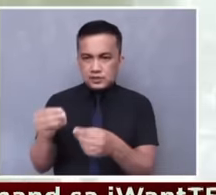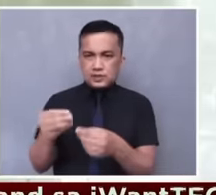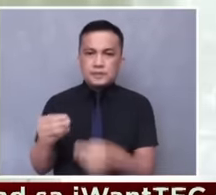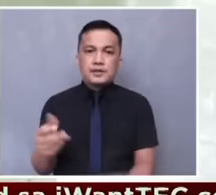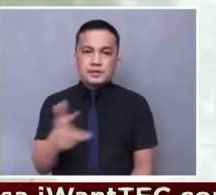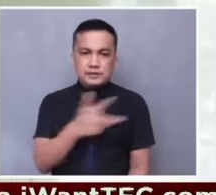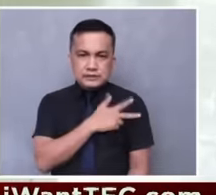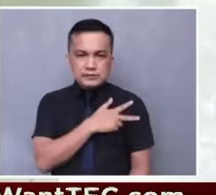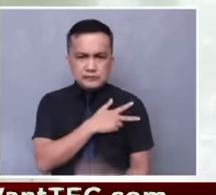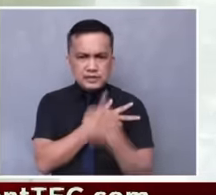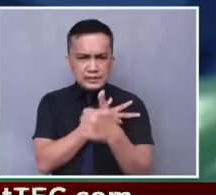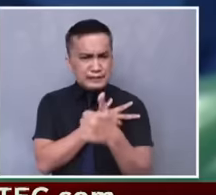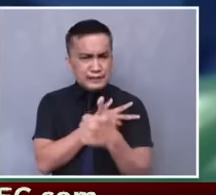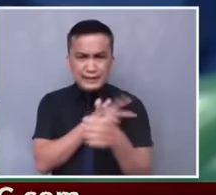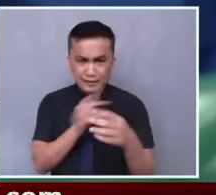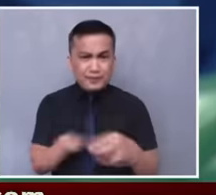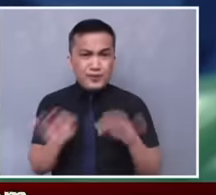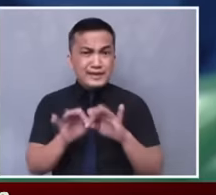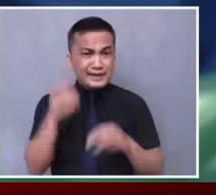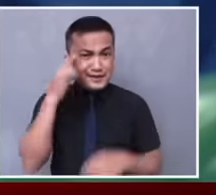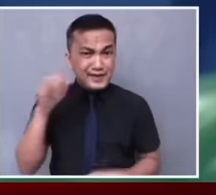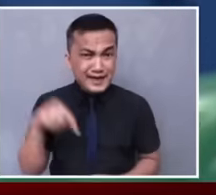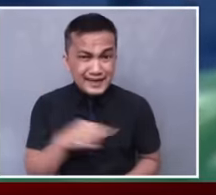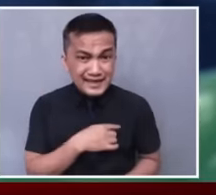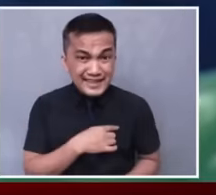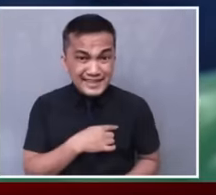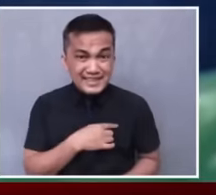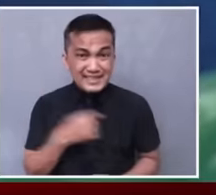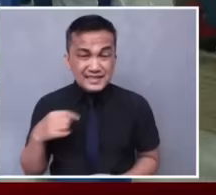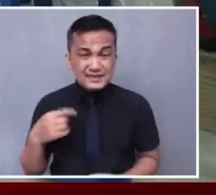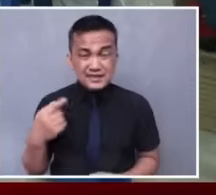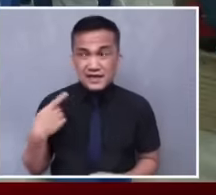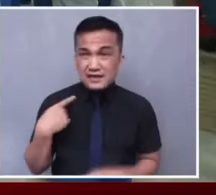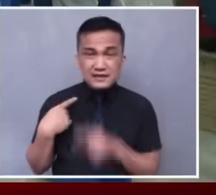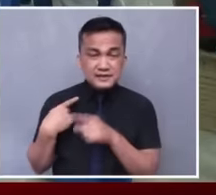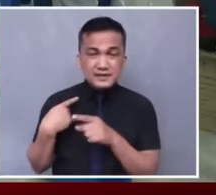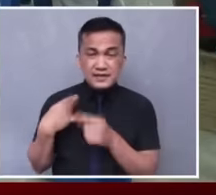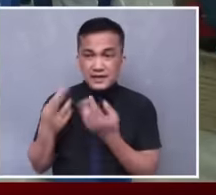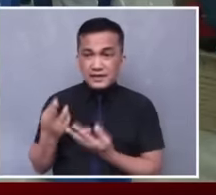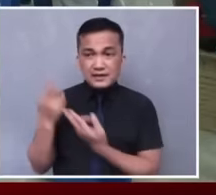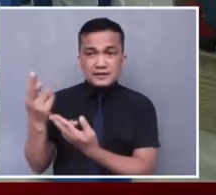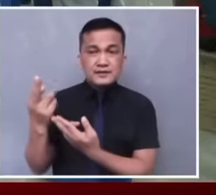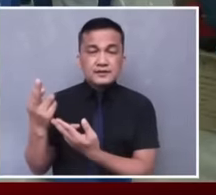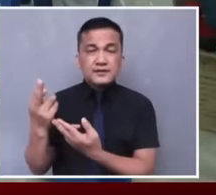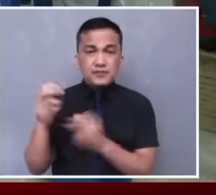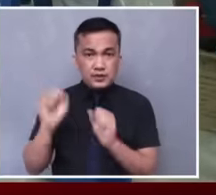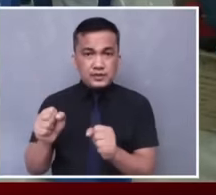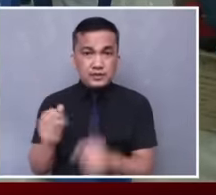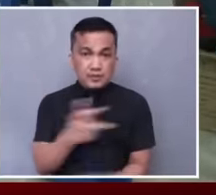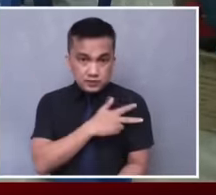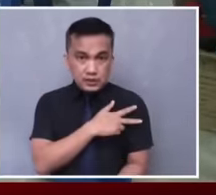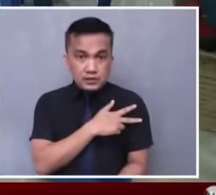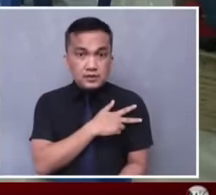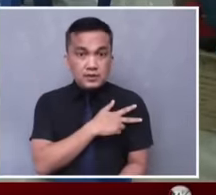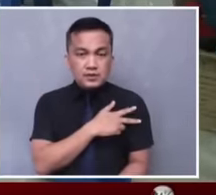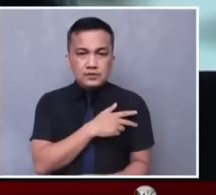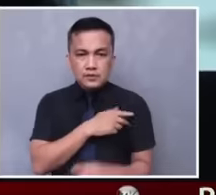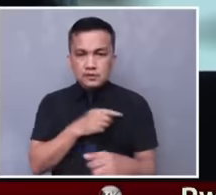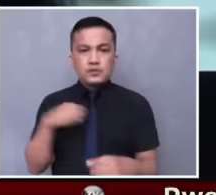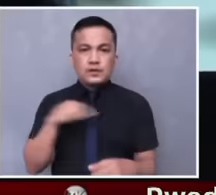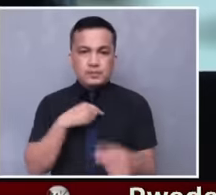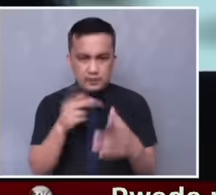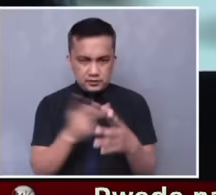very important for us because when we had that recommendation, pwede nang mapabooster, we prioritize the healthcare